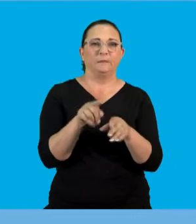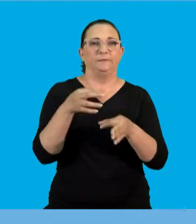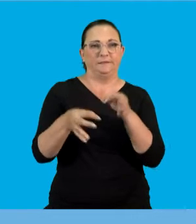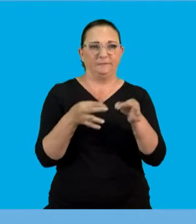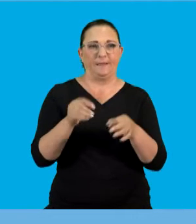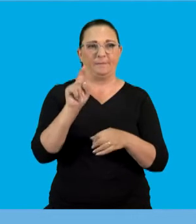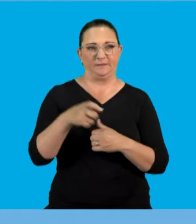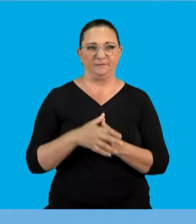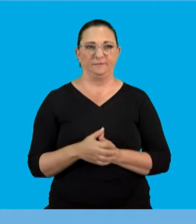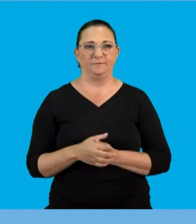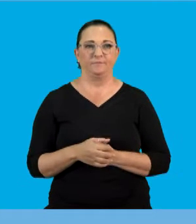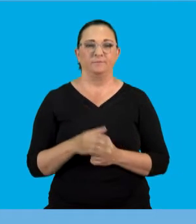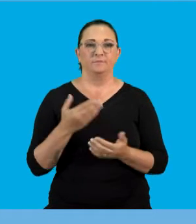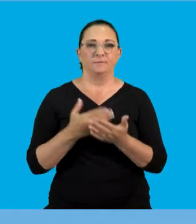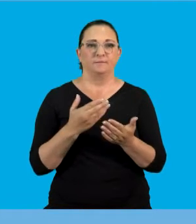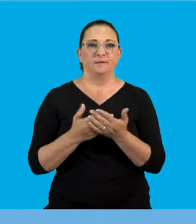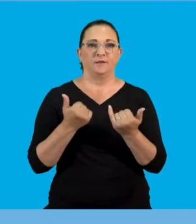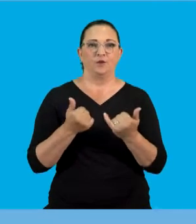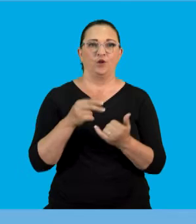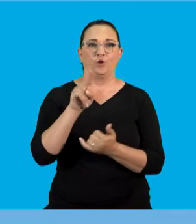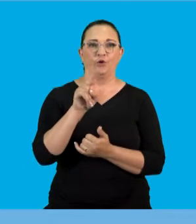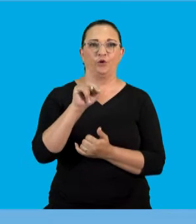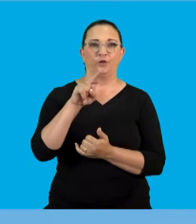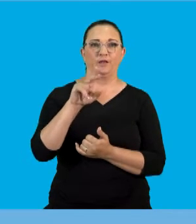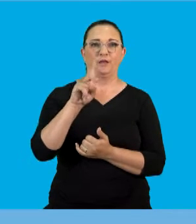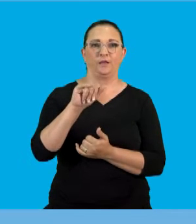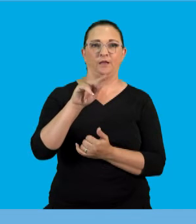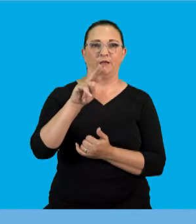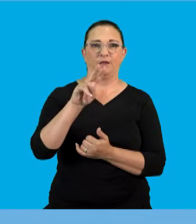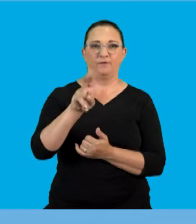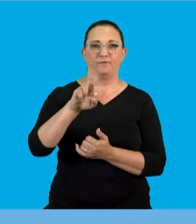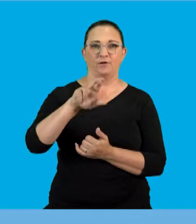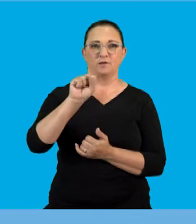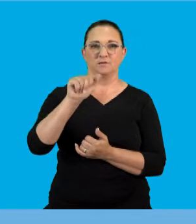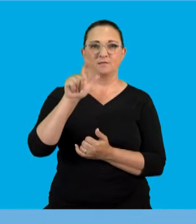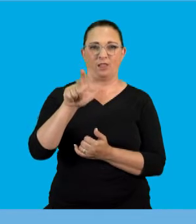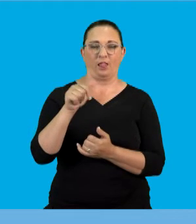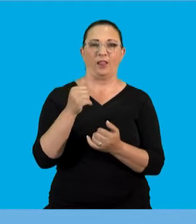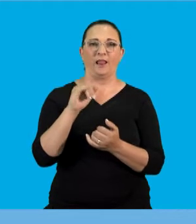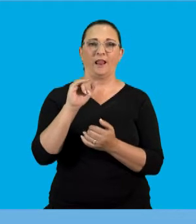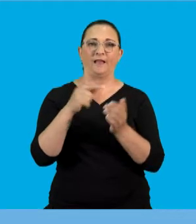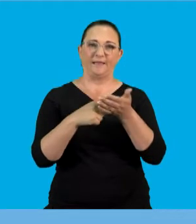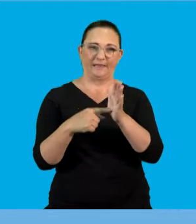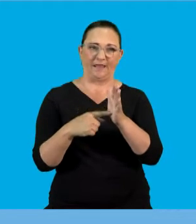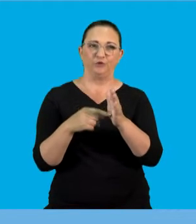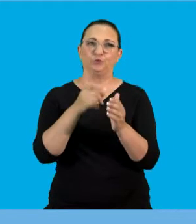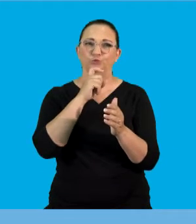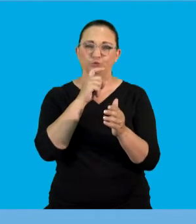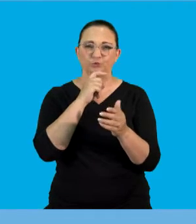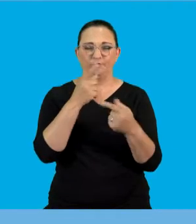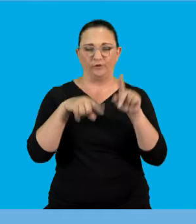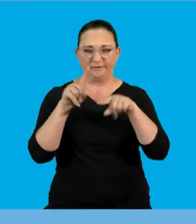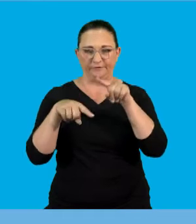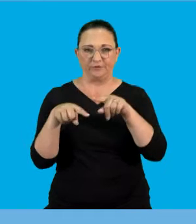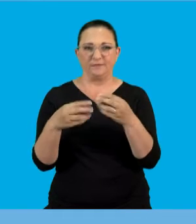need to be able to observe and draw conclusions when a universal indicator is used in different